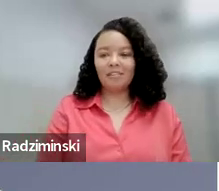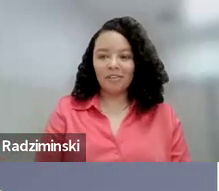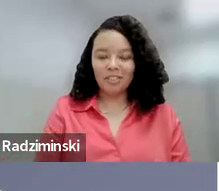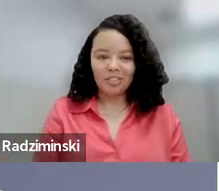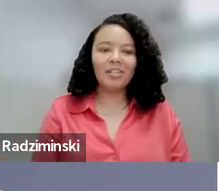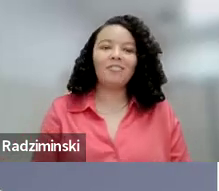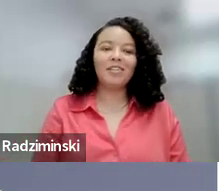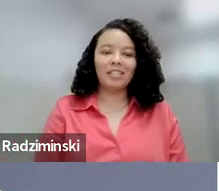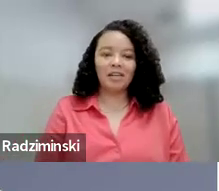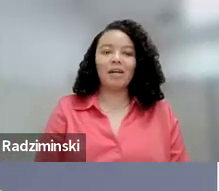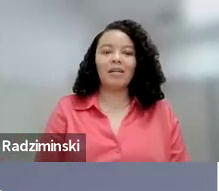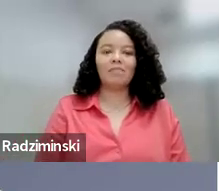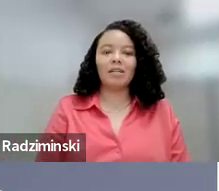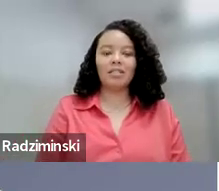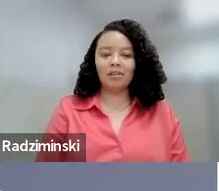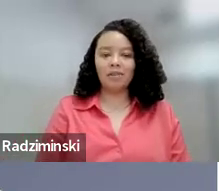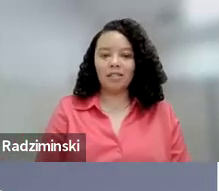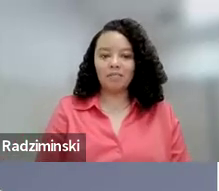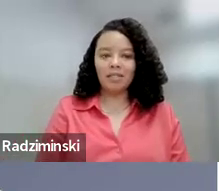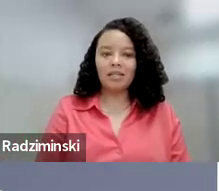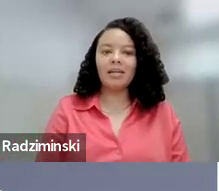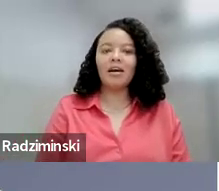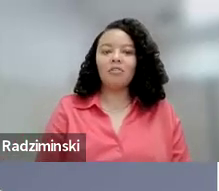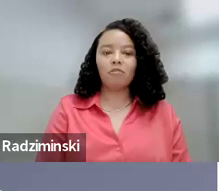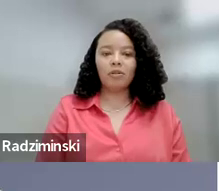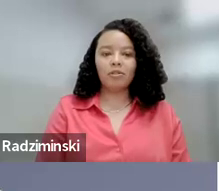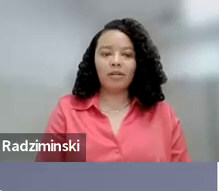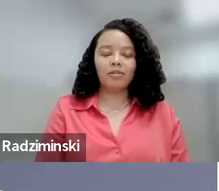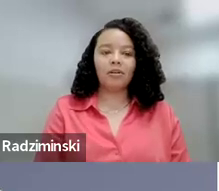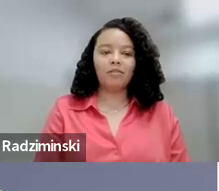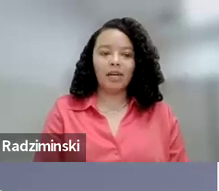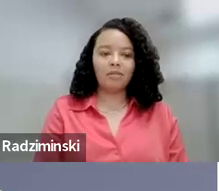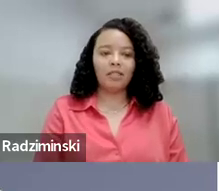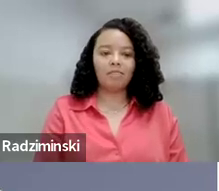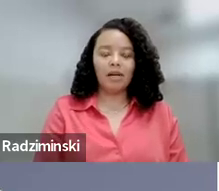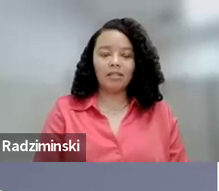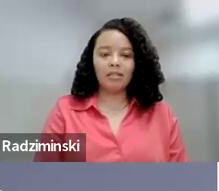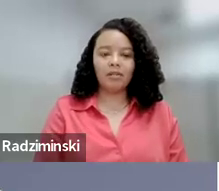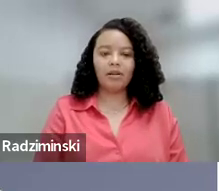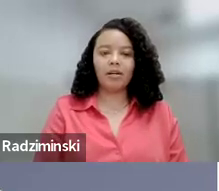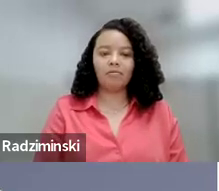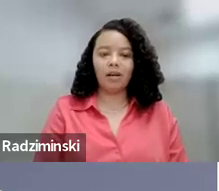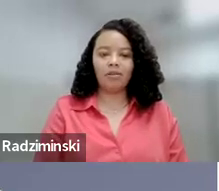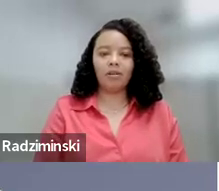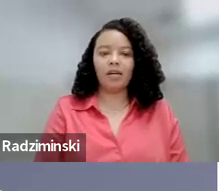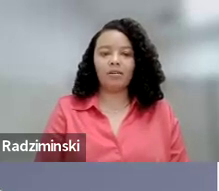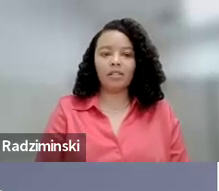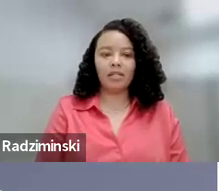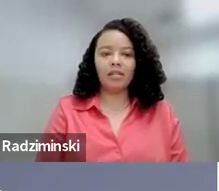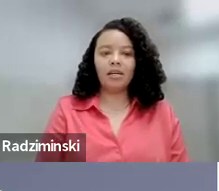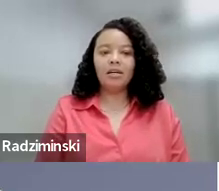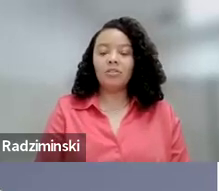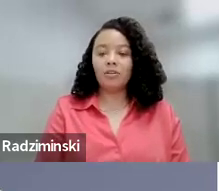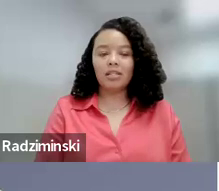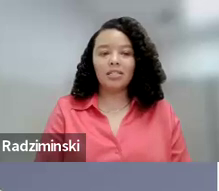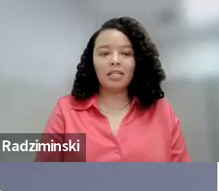And if you're just joining, once again, my name is Jalen Radzaminski, former Director of Engagement at the Bazelon Center and founder of Count Us